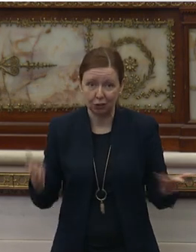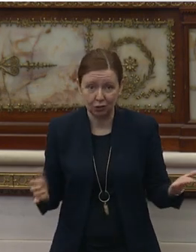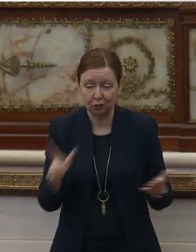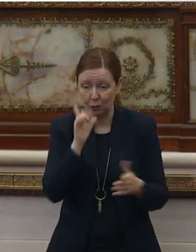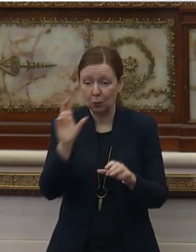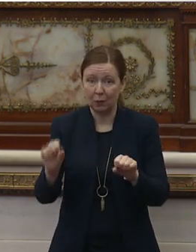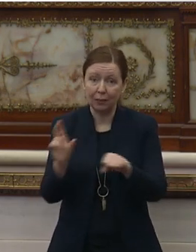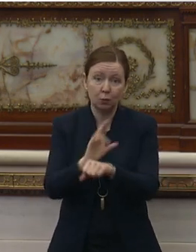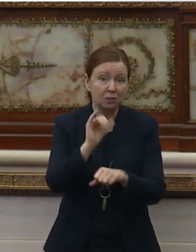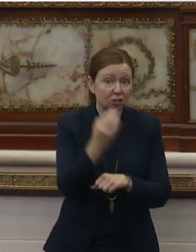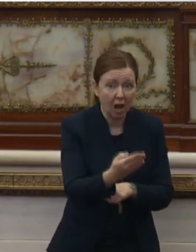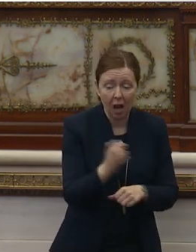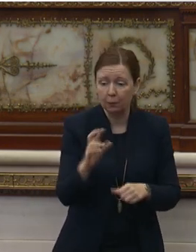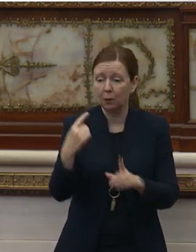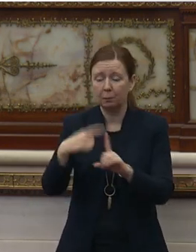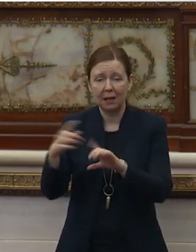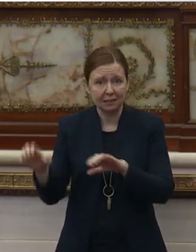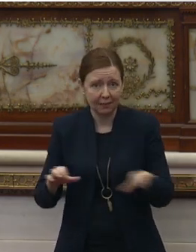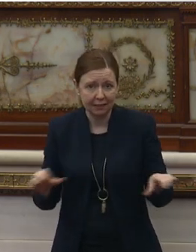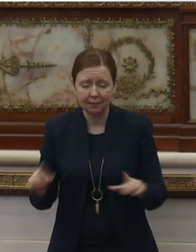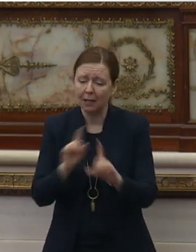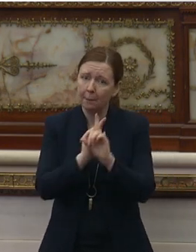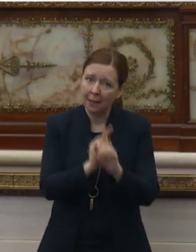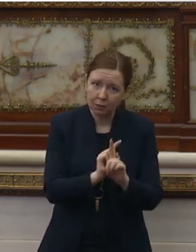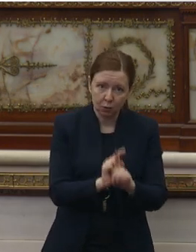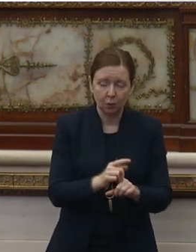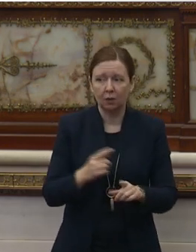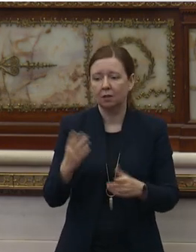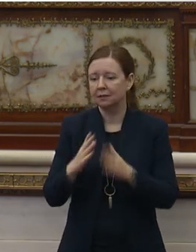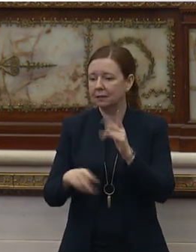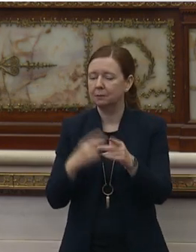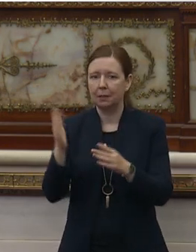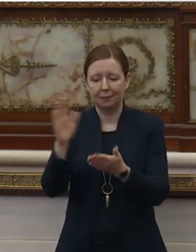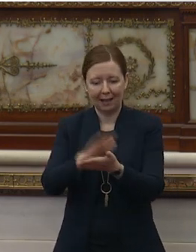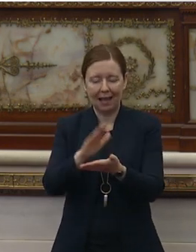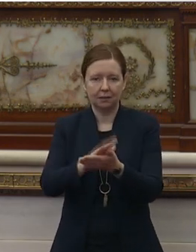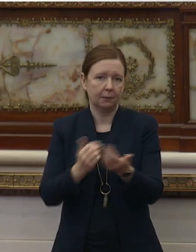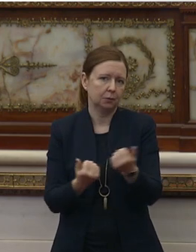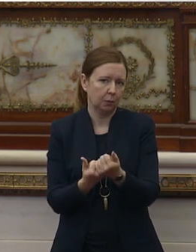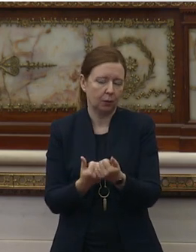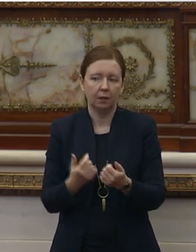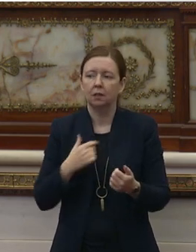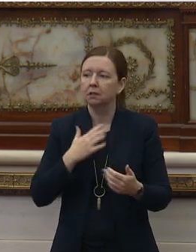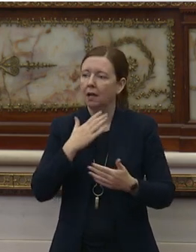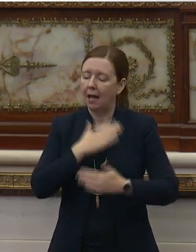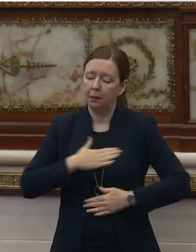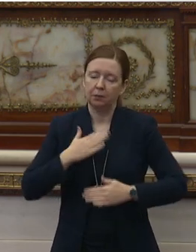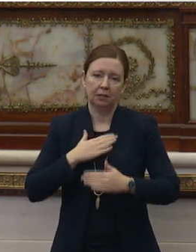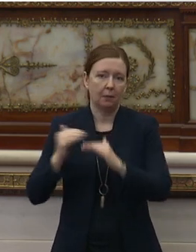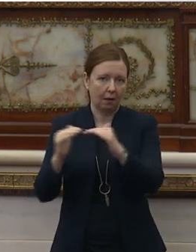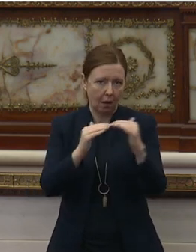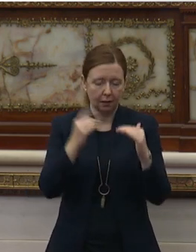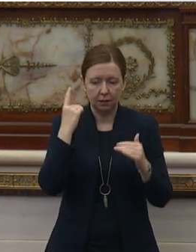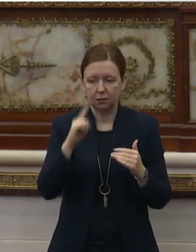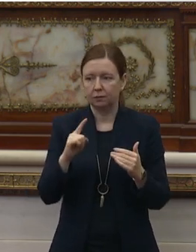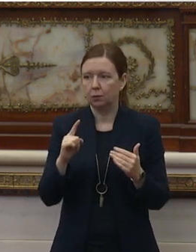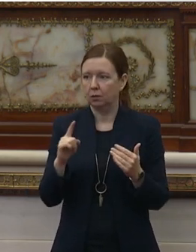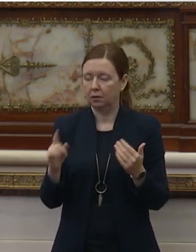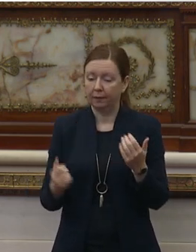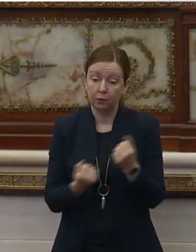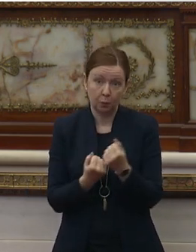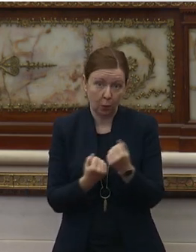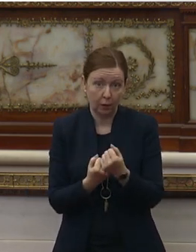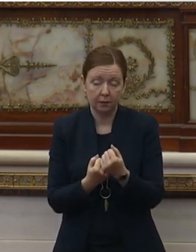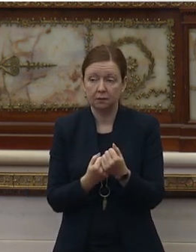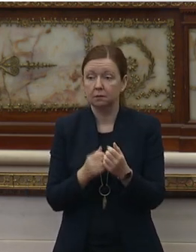use a job or a positive activity, a mentor, or some type of academic support. So I appreciate my colleagues for the support